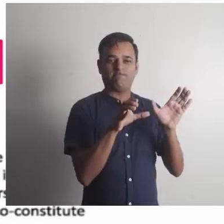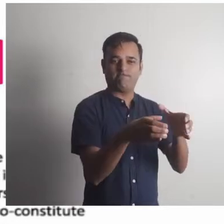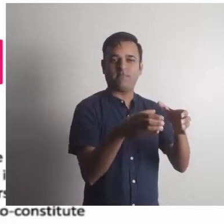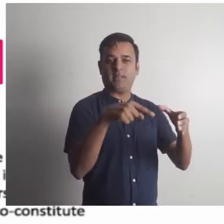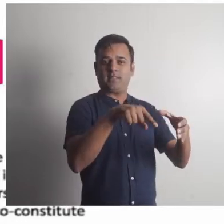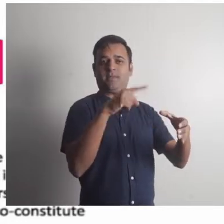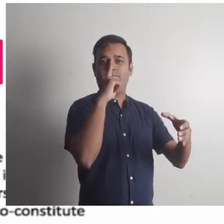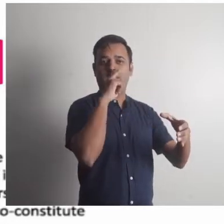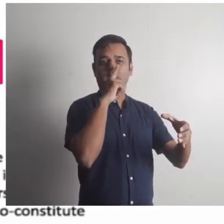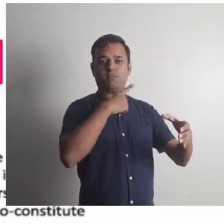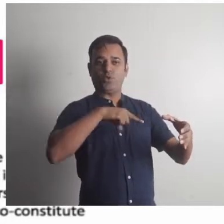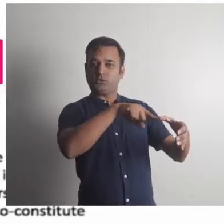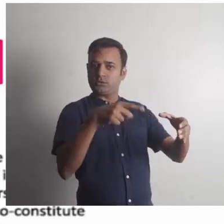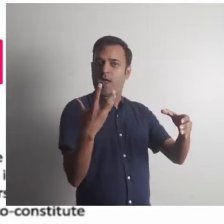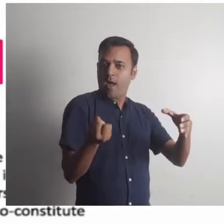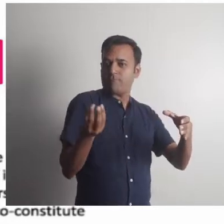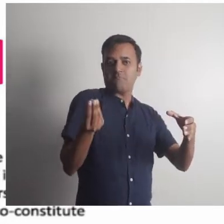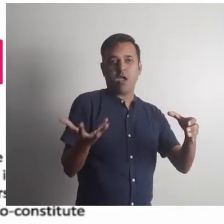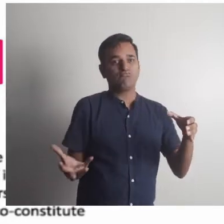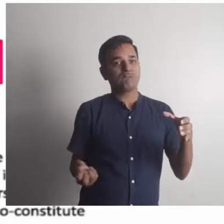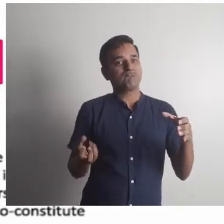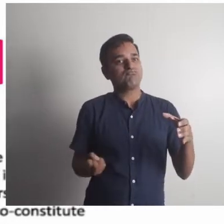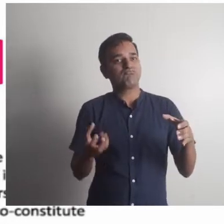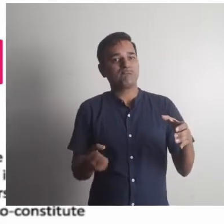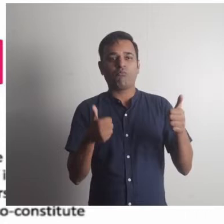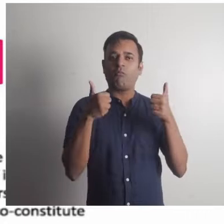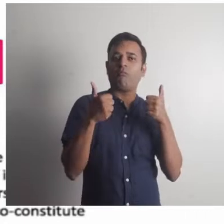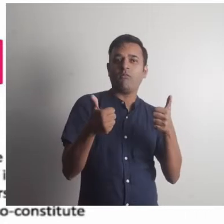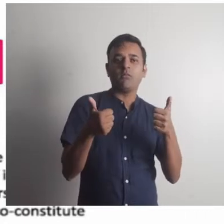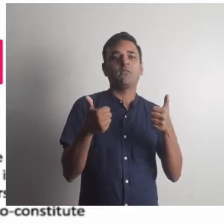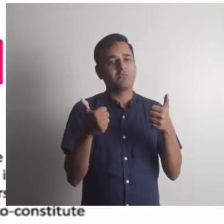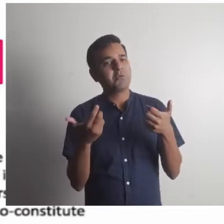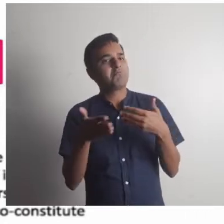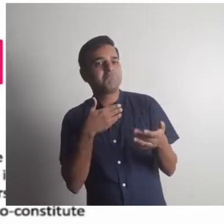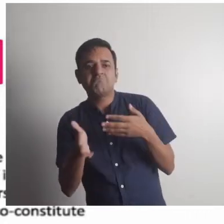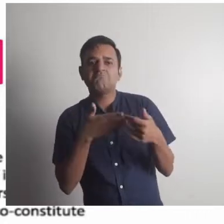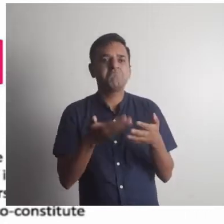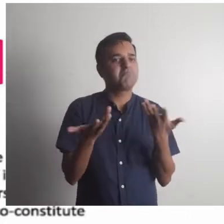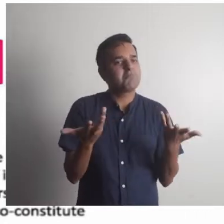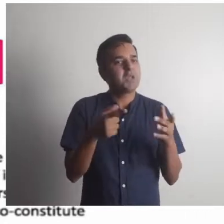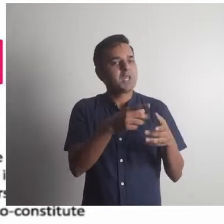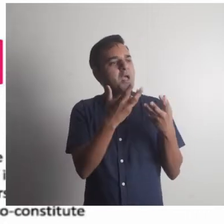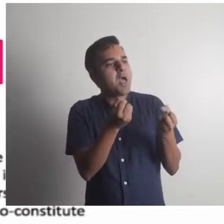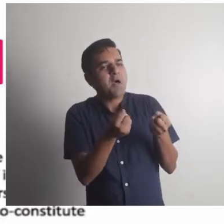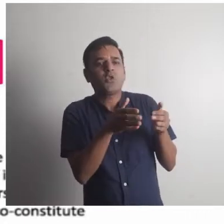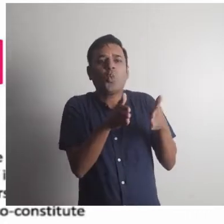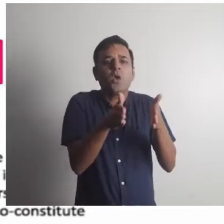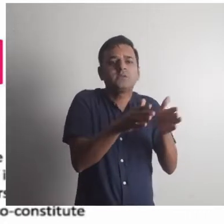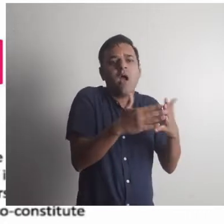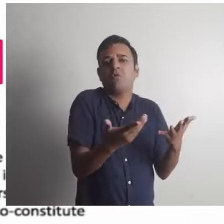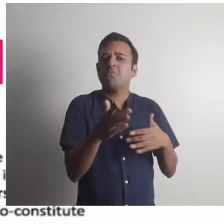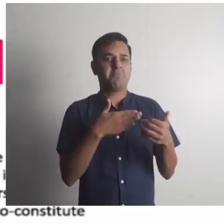of ways we put people into categories, whether or not they're Caucasian or white. And there is a real system of white